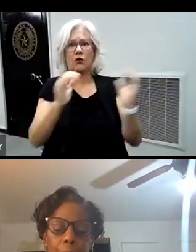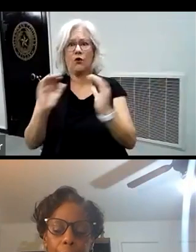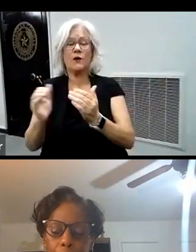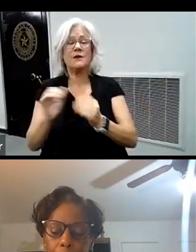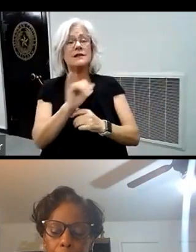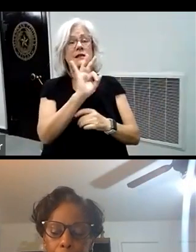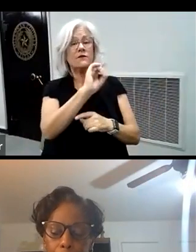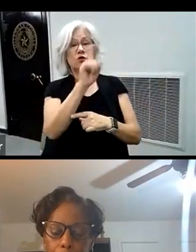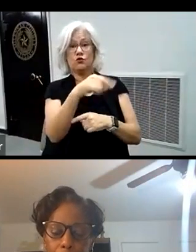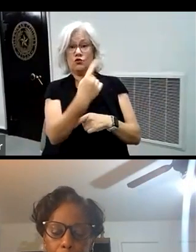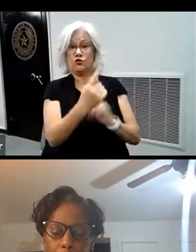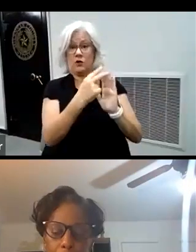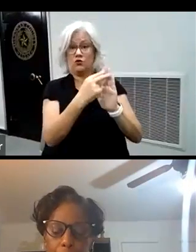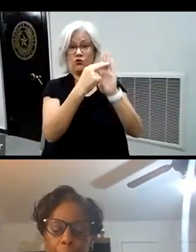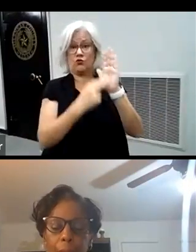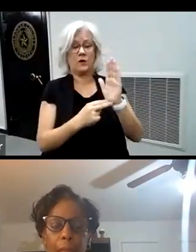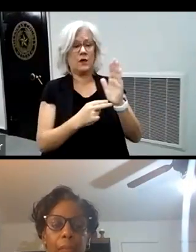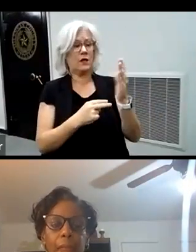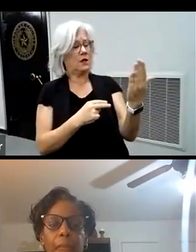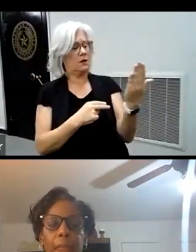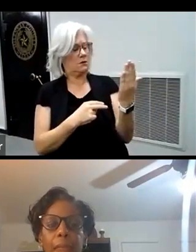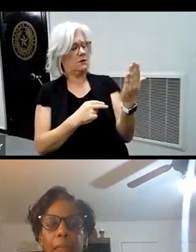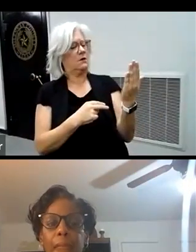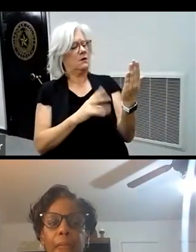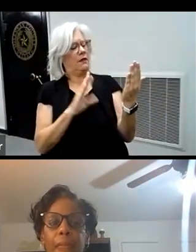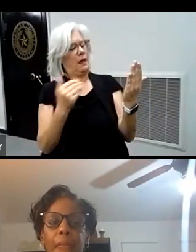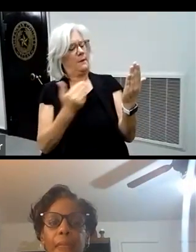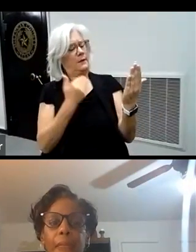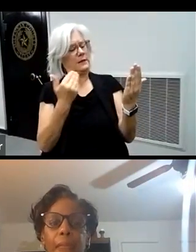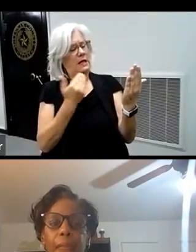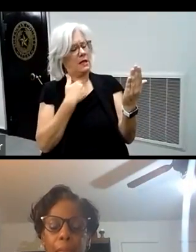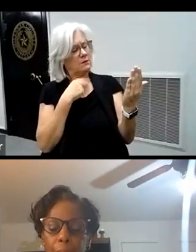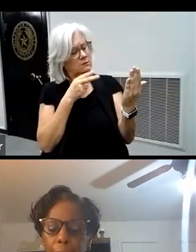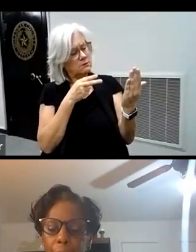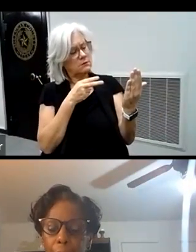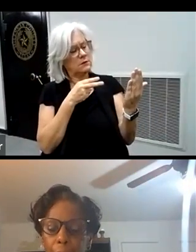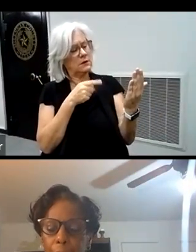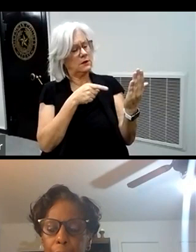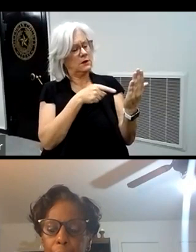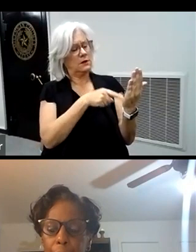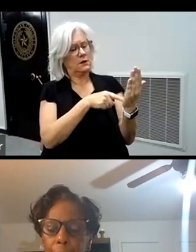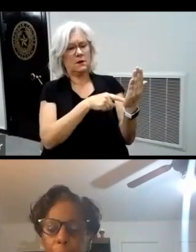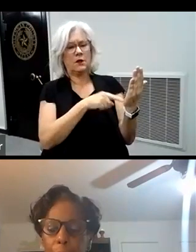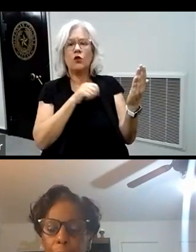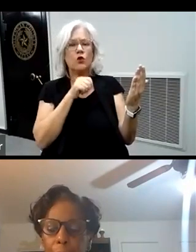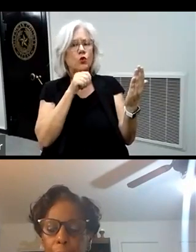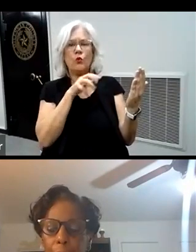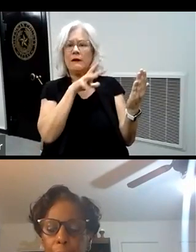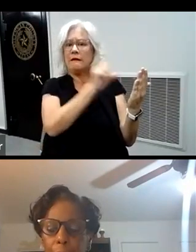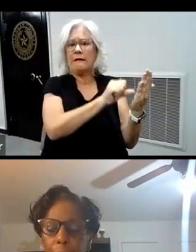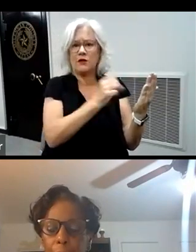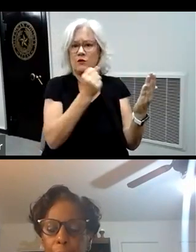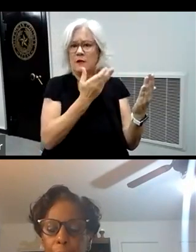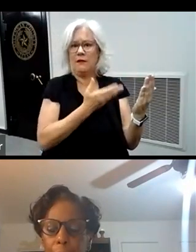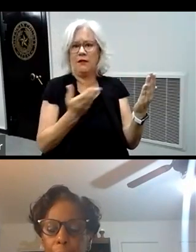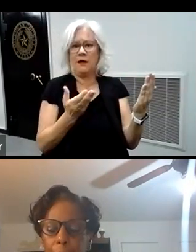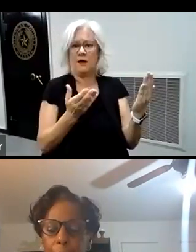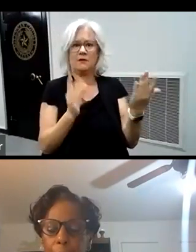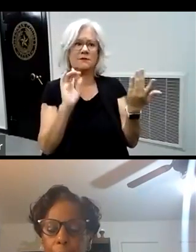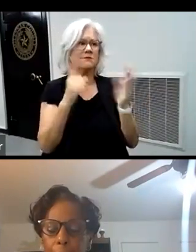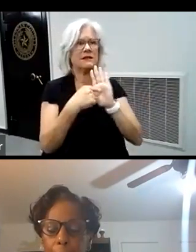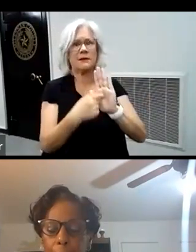read the updates that come out or whatever, you wouldn't catch a lot of stuff that is in there. Like,